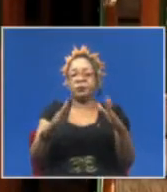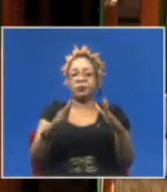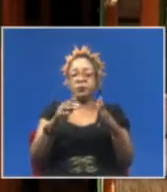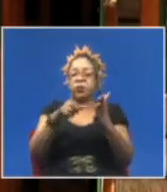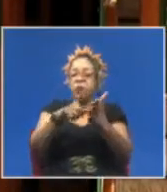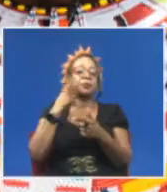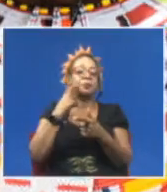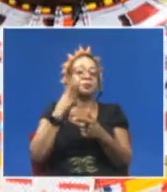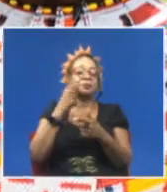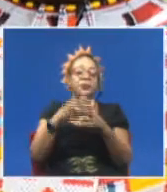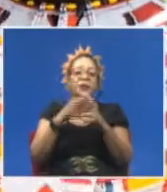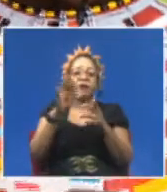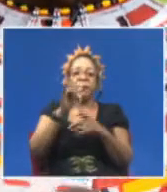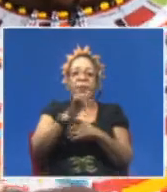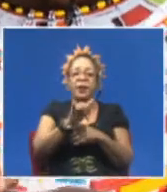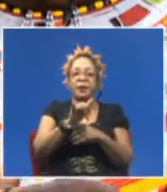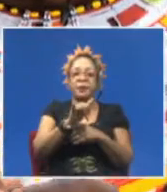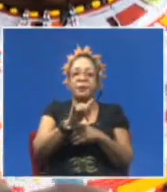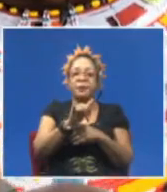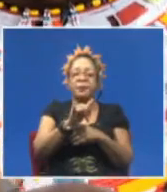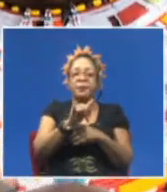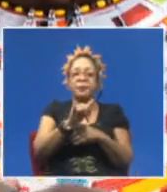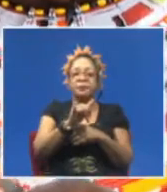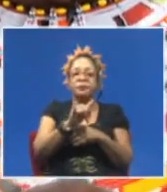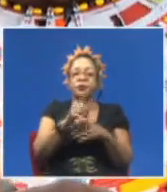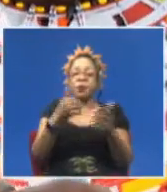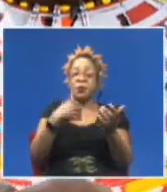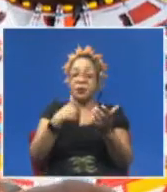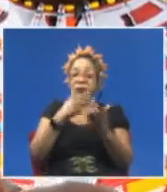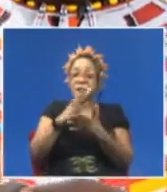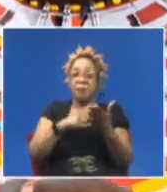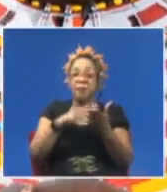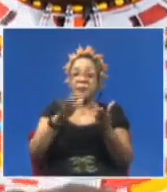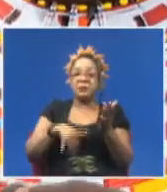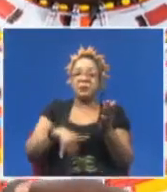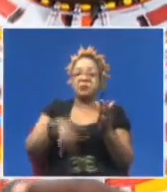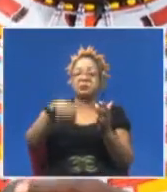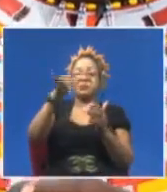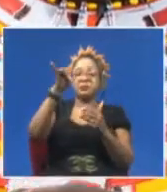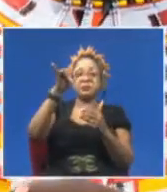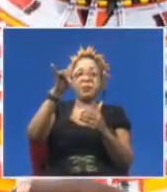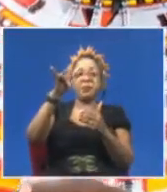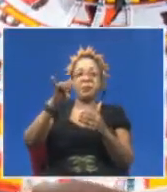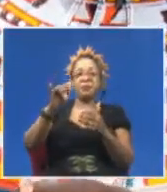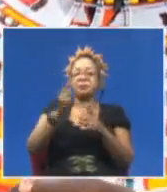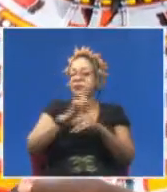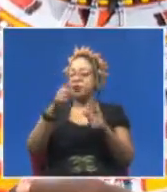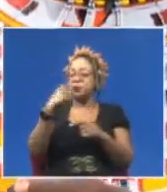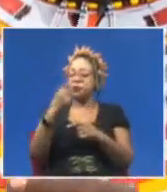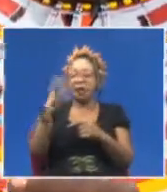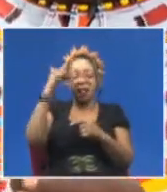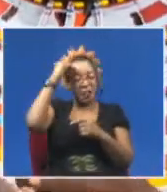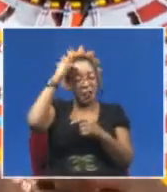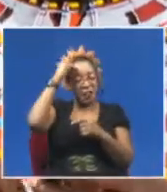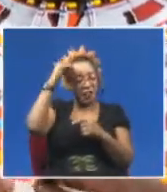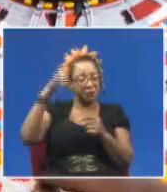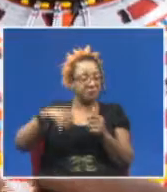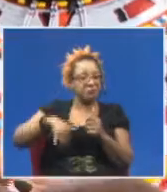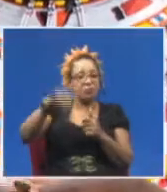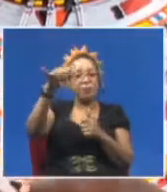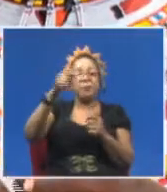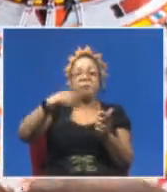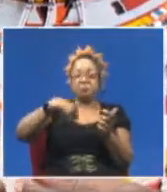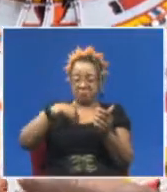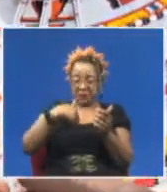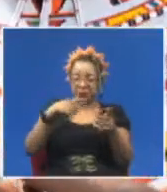hapo. Tumepanda hata dege na sama sisi naona tu ile watu zote wamesoma peke yao ndio wanapanda dege. Lakini sasa